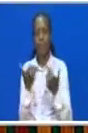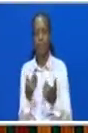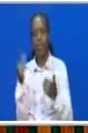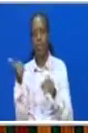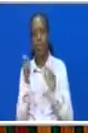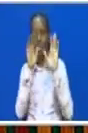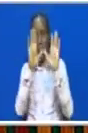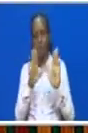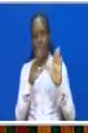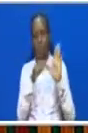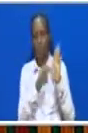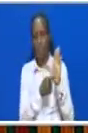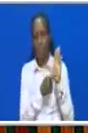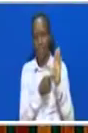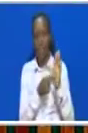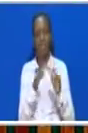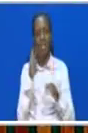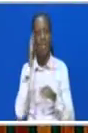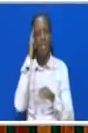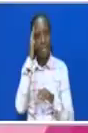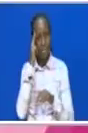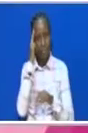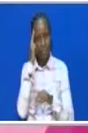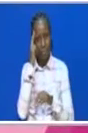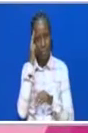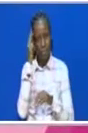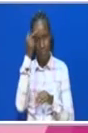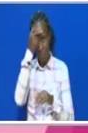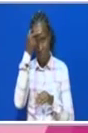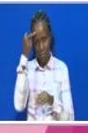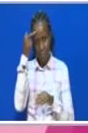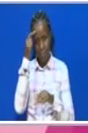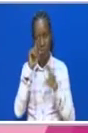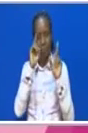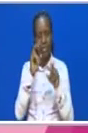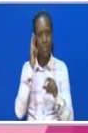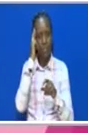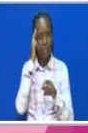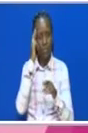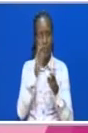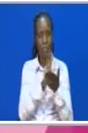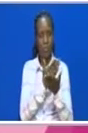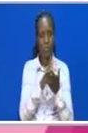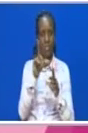important thing? Reason out, because you must reason between the choices.